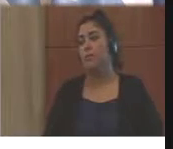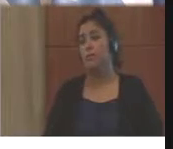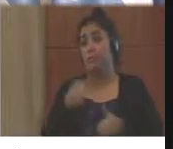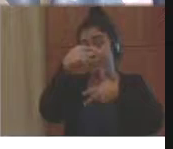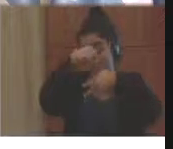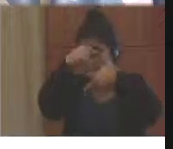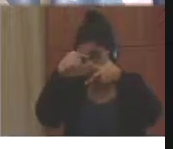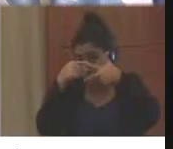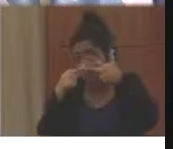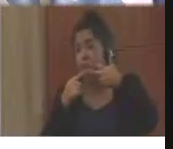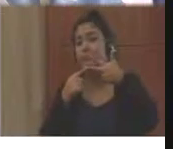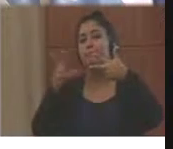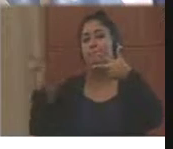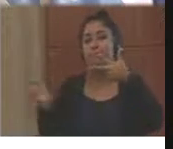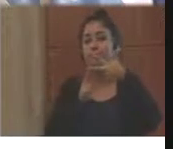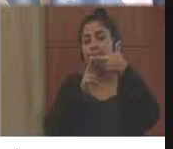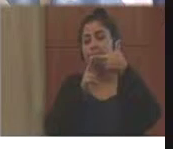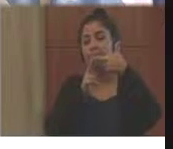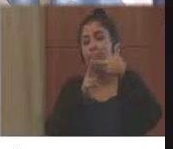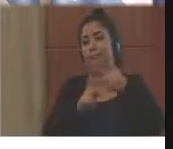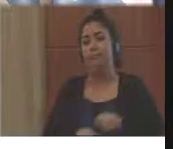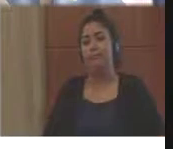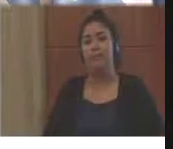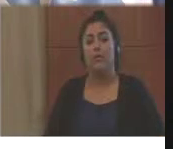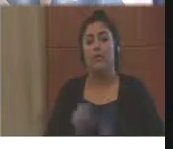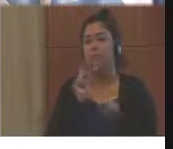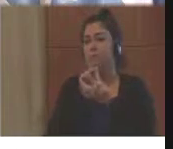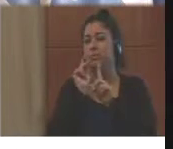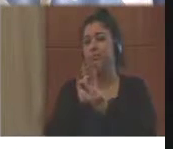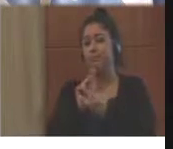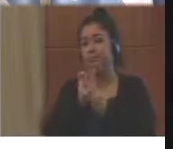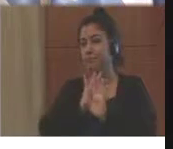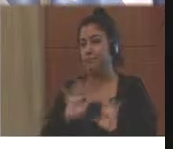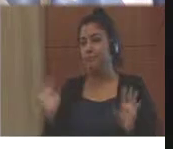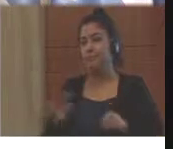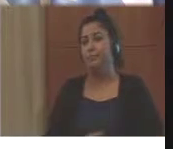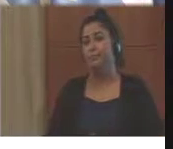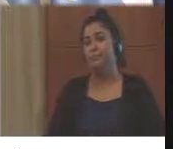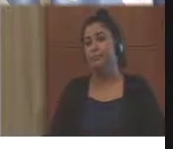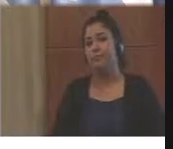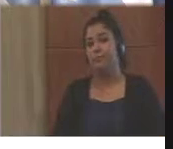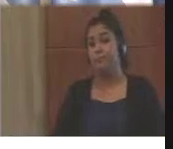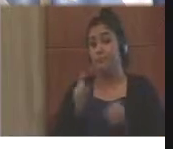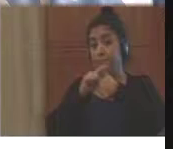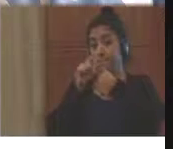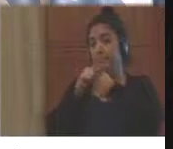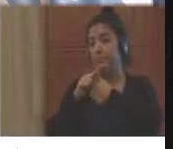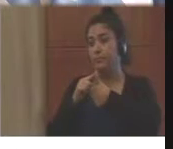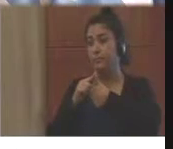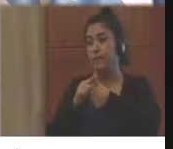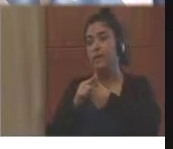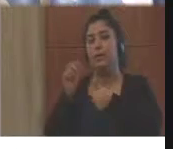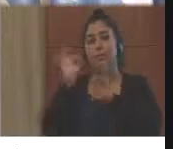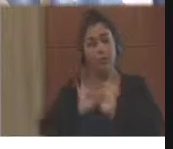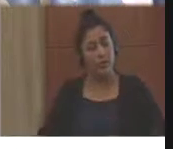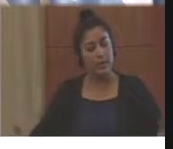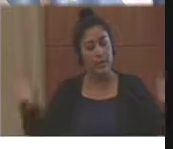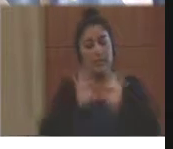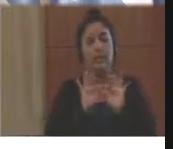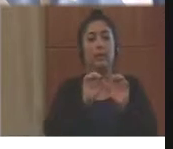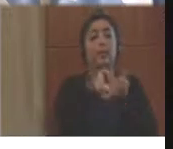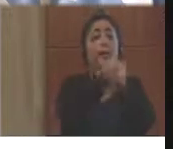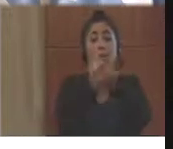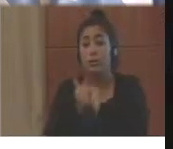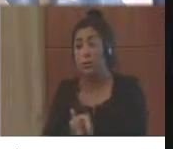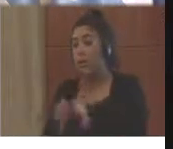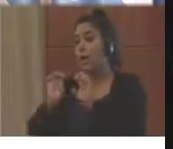that whereas, those are the whereas clauses, and I have summarized the commitments. First, to create